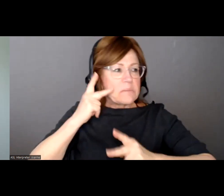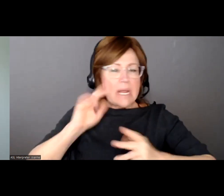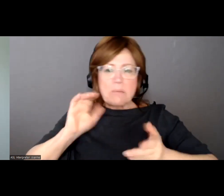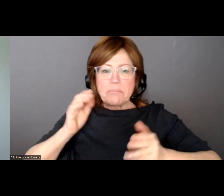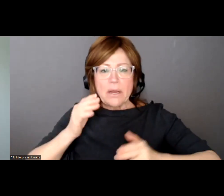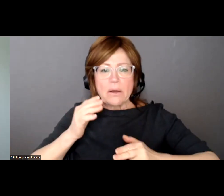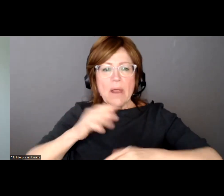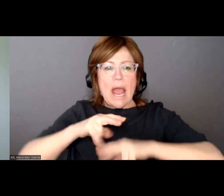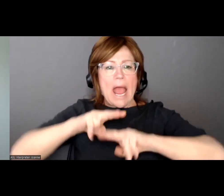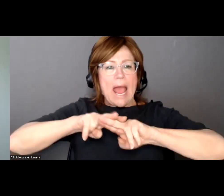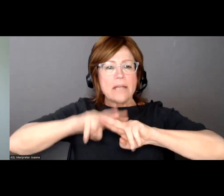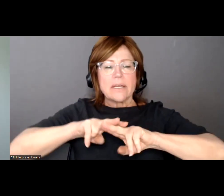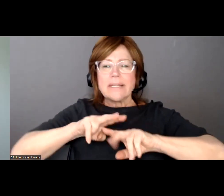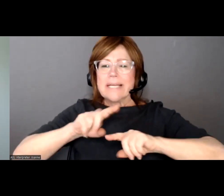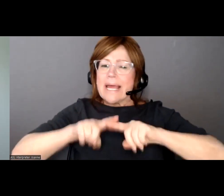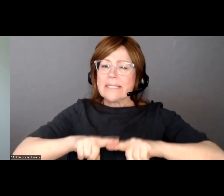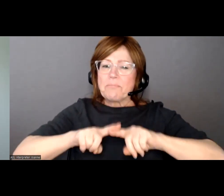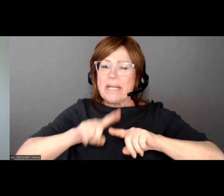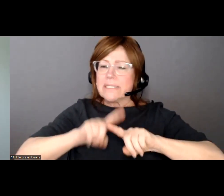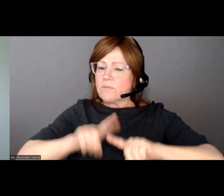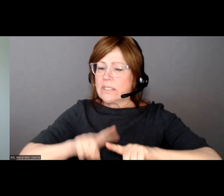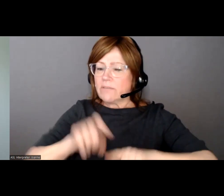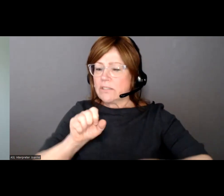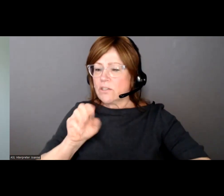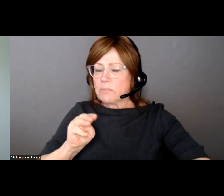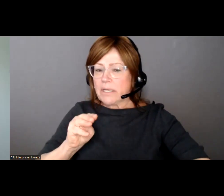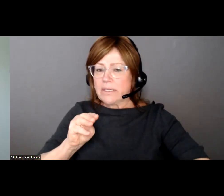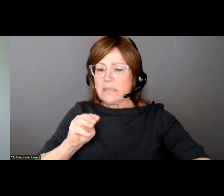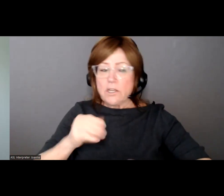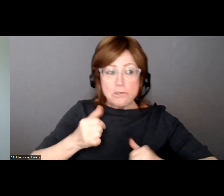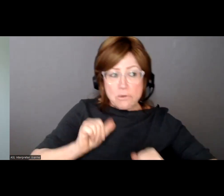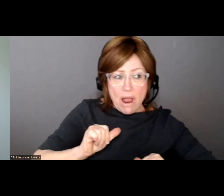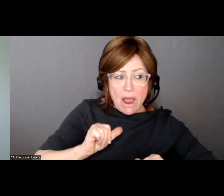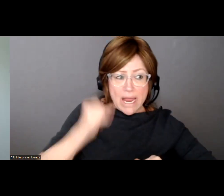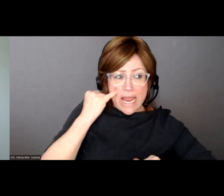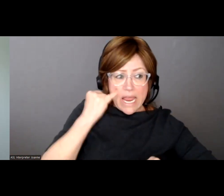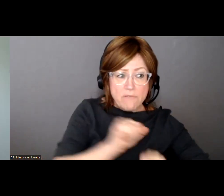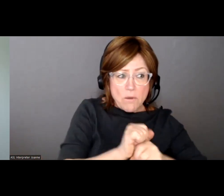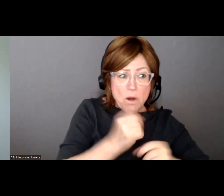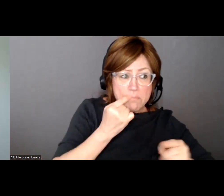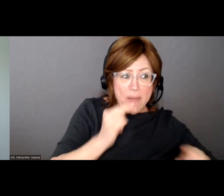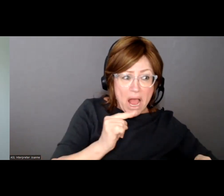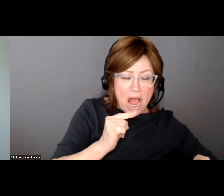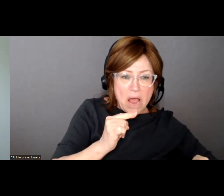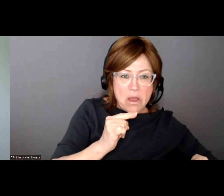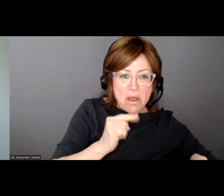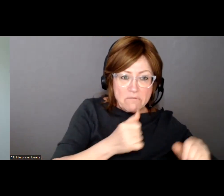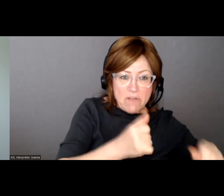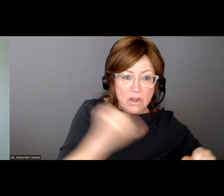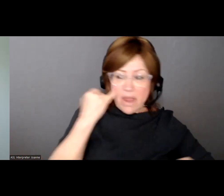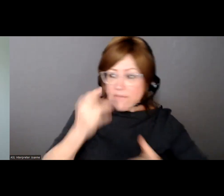again, with different social media, it's trial and error. Try it and see what works. If it doesn't work, try something